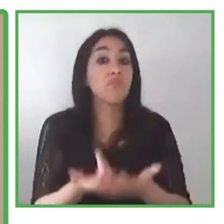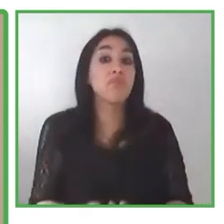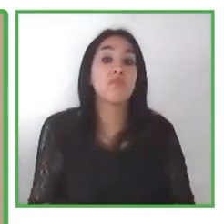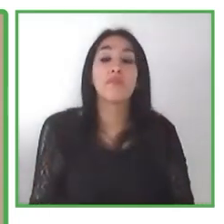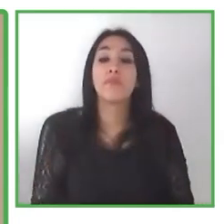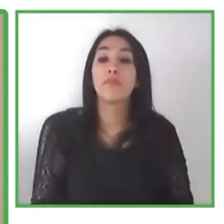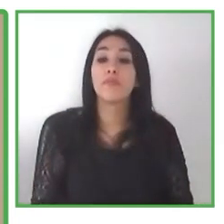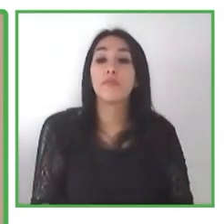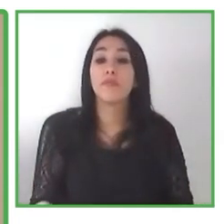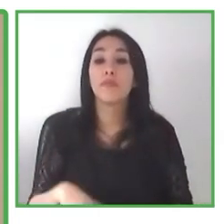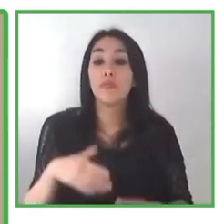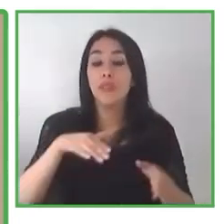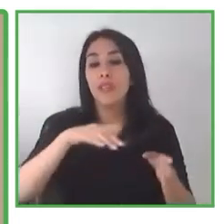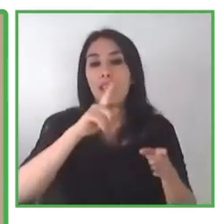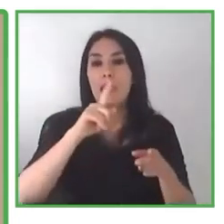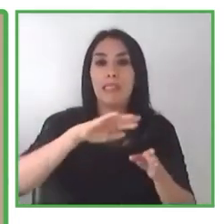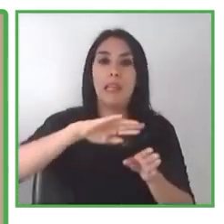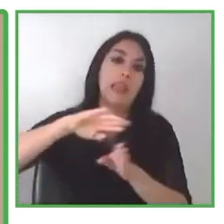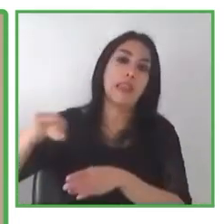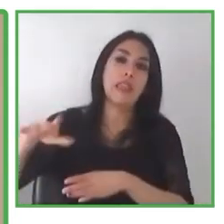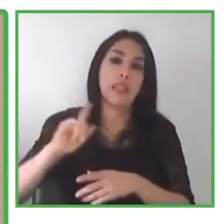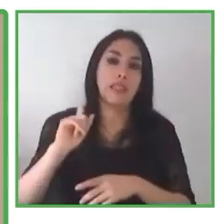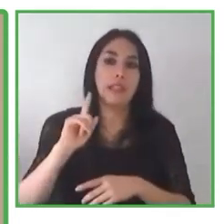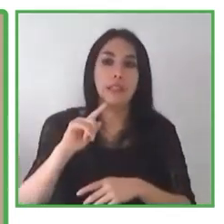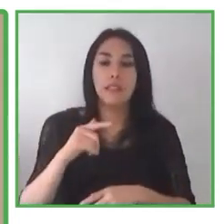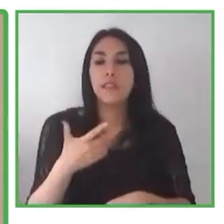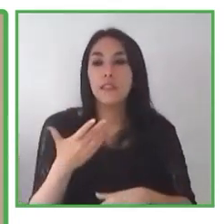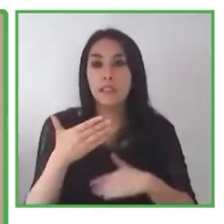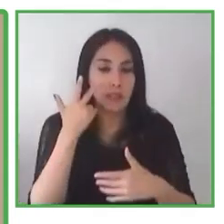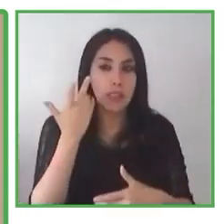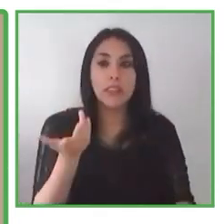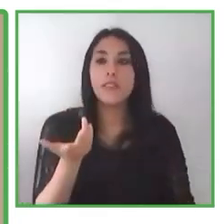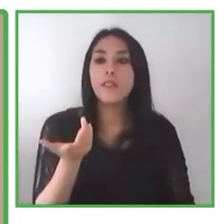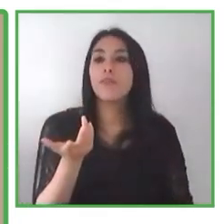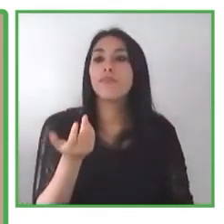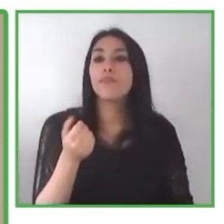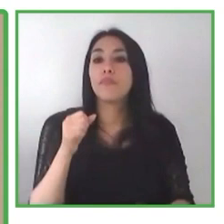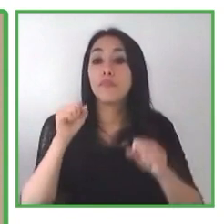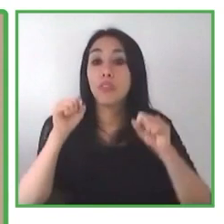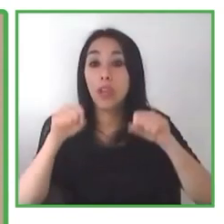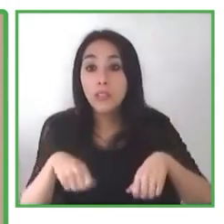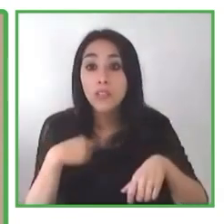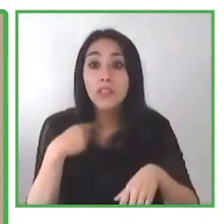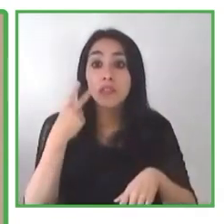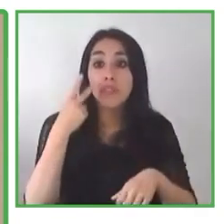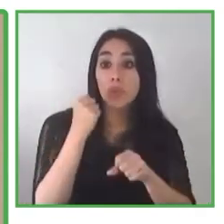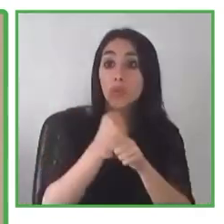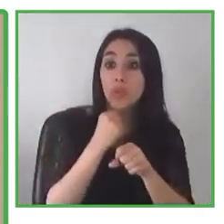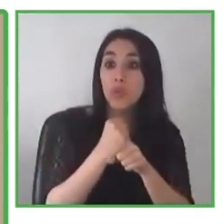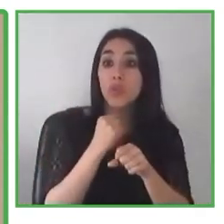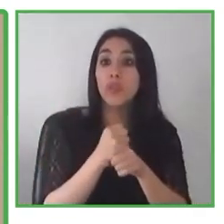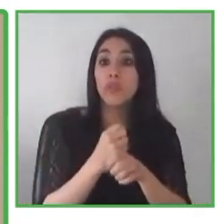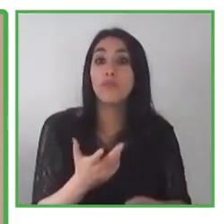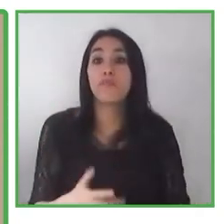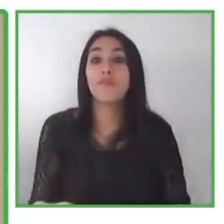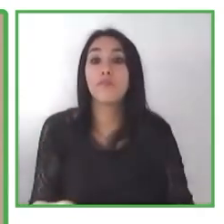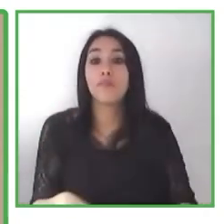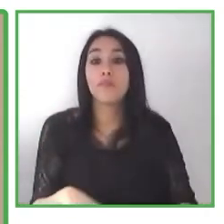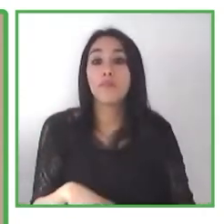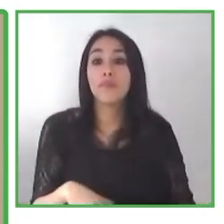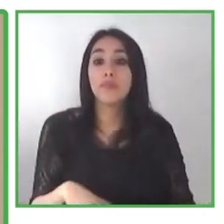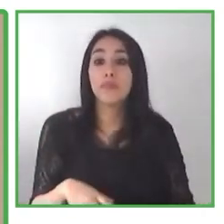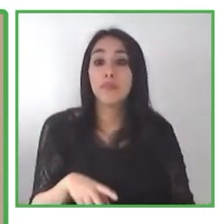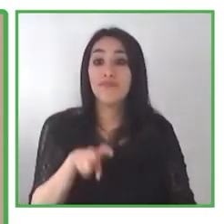eliminate the architecture barriers. The possibility of working